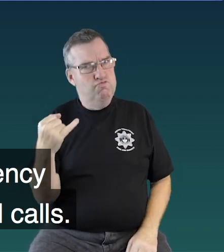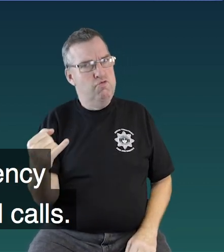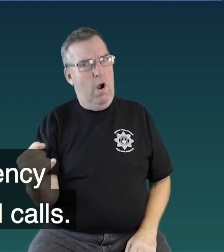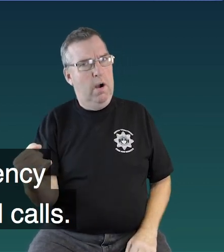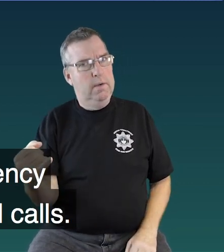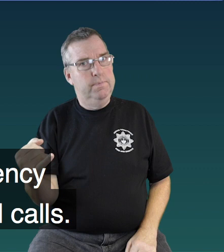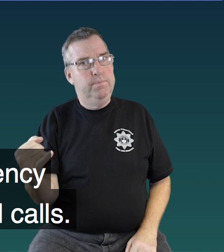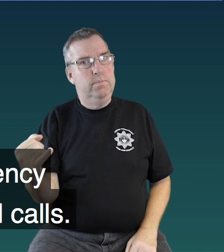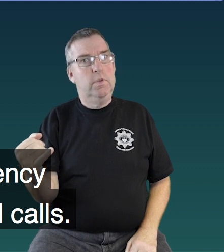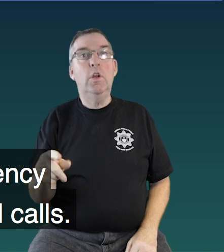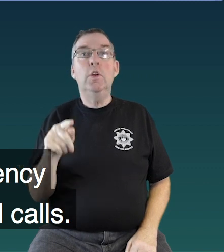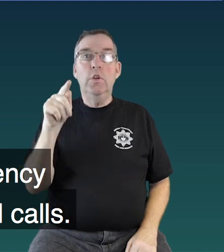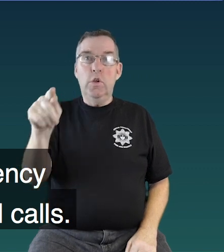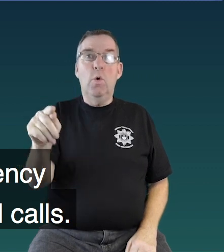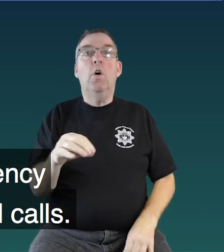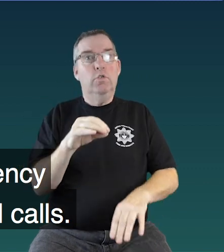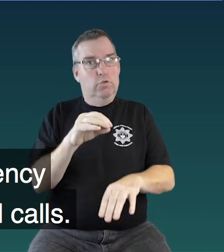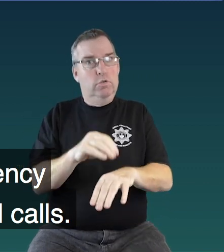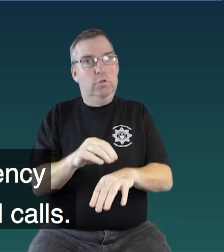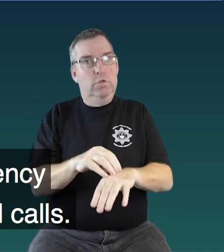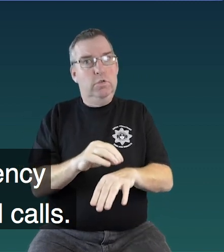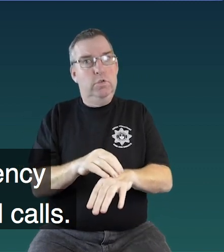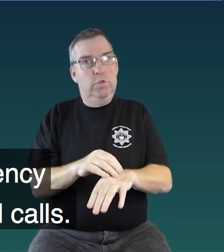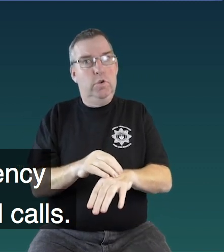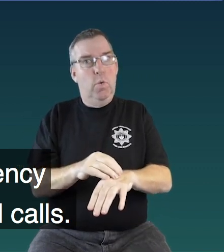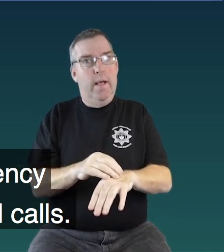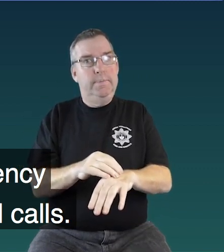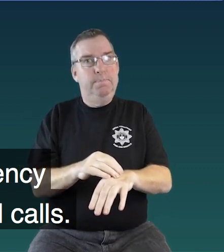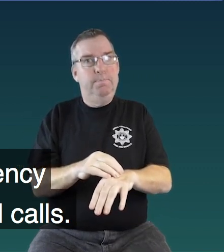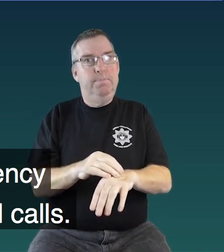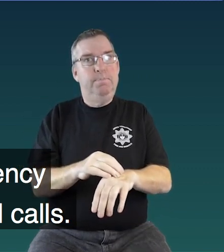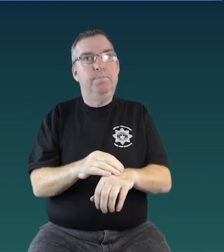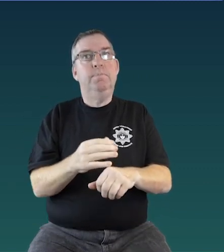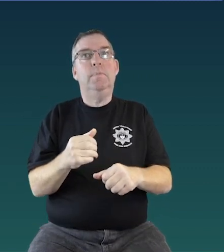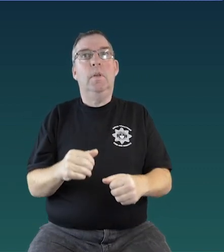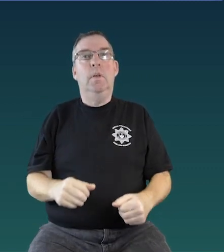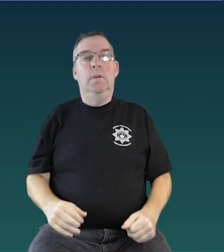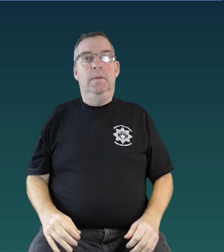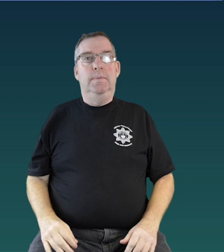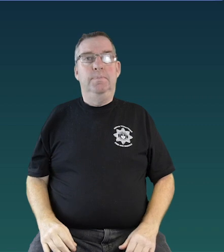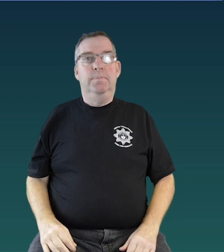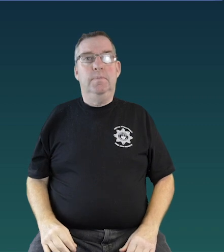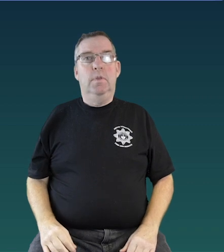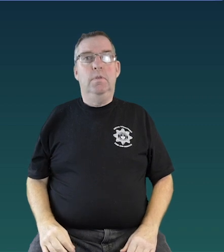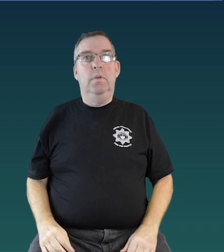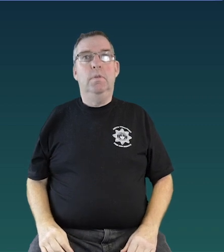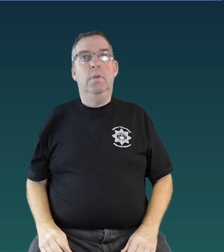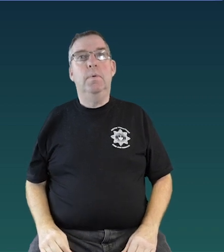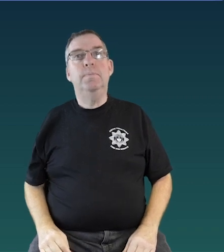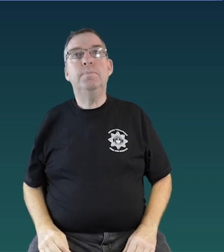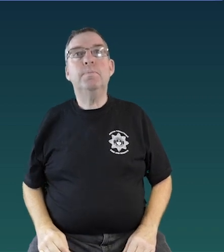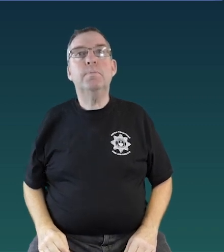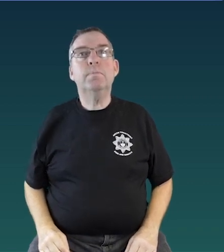the emergency services could be spending elsewhere at real calls. If you do this, you will get